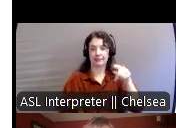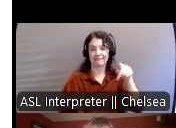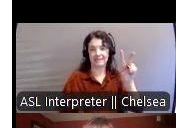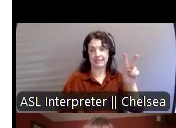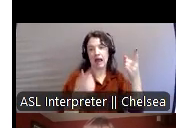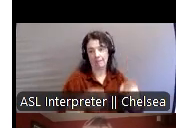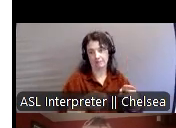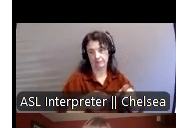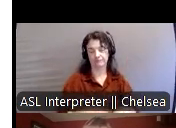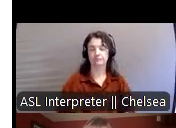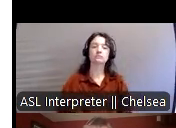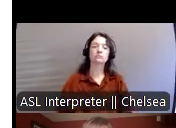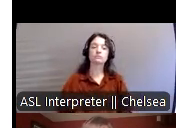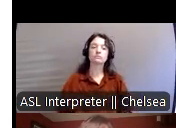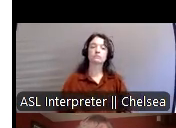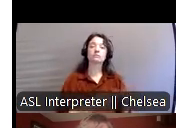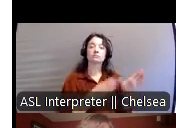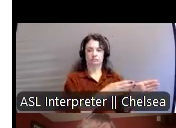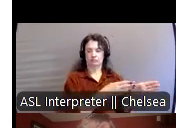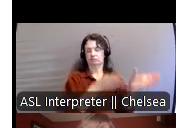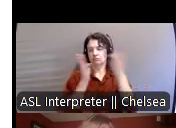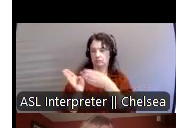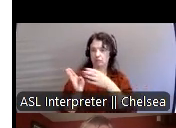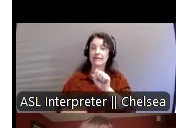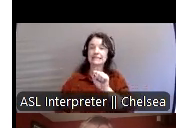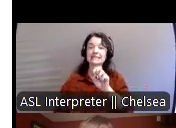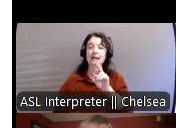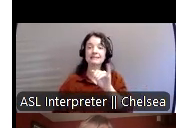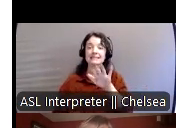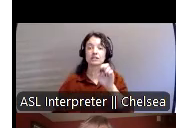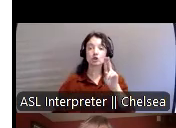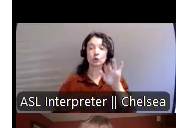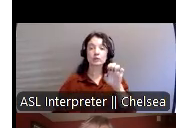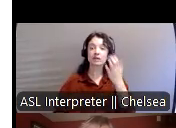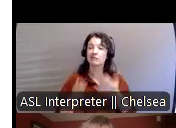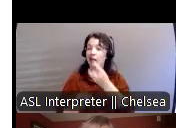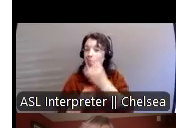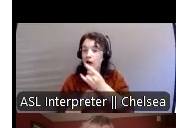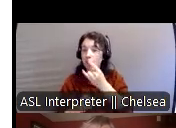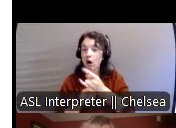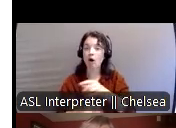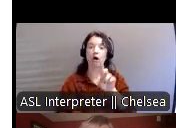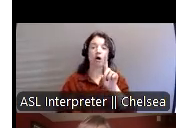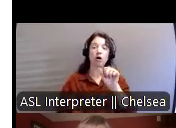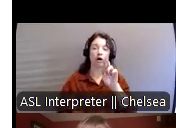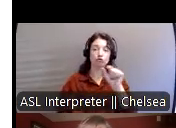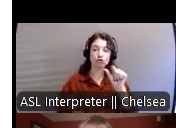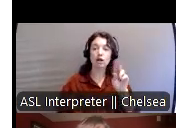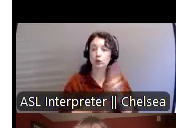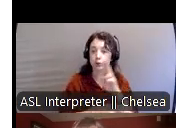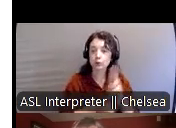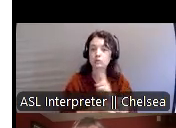For substance use risk factors, alcohol misuse and/or drug use is prevalent for both